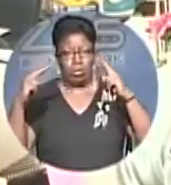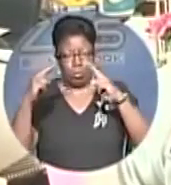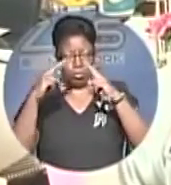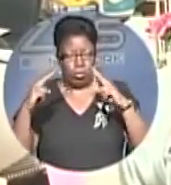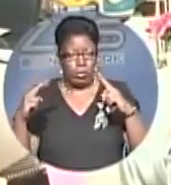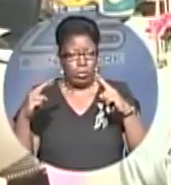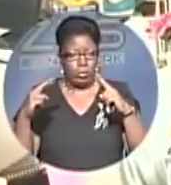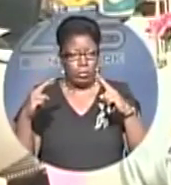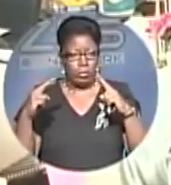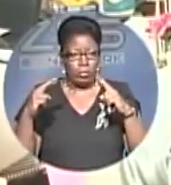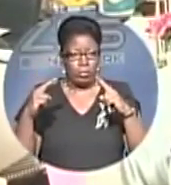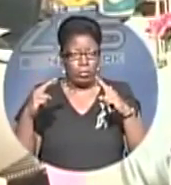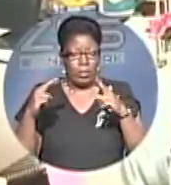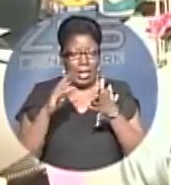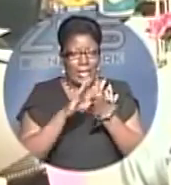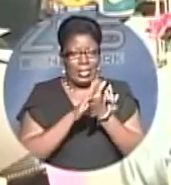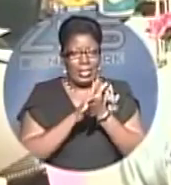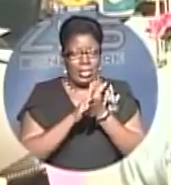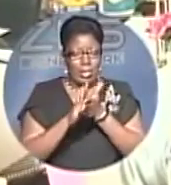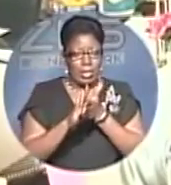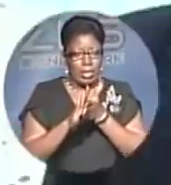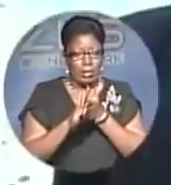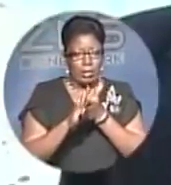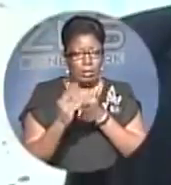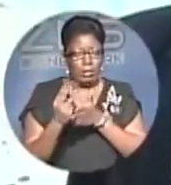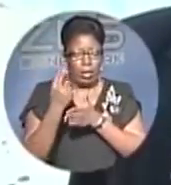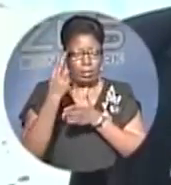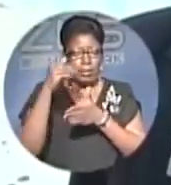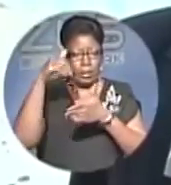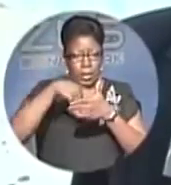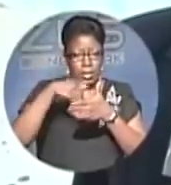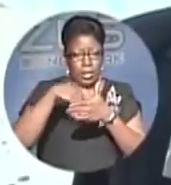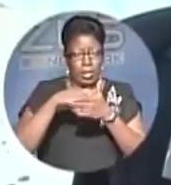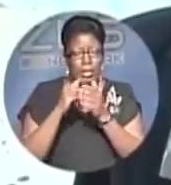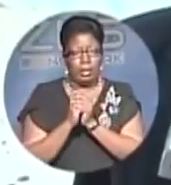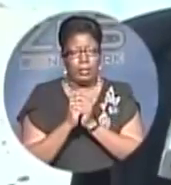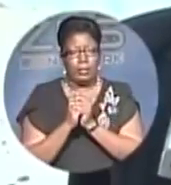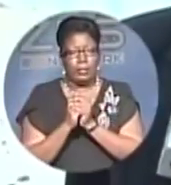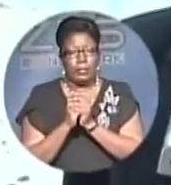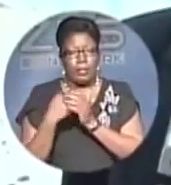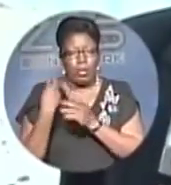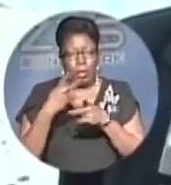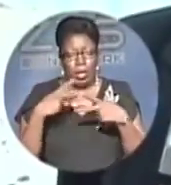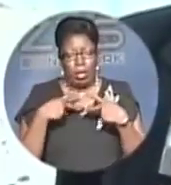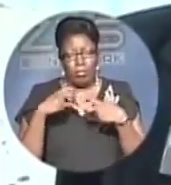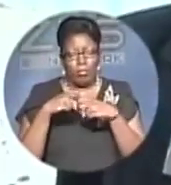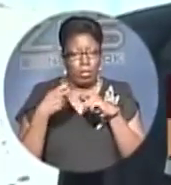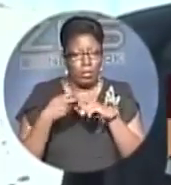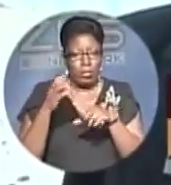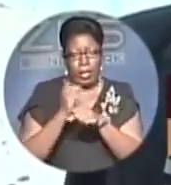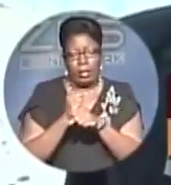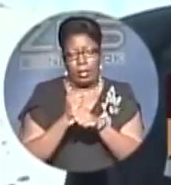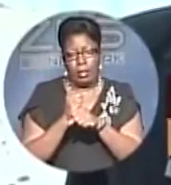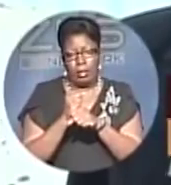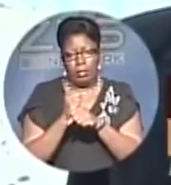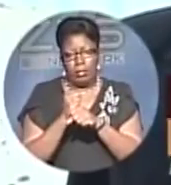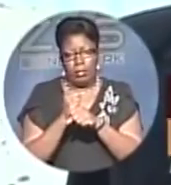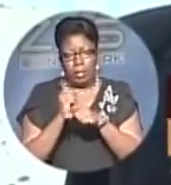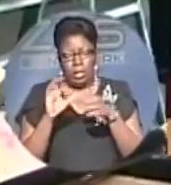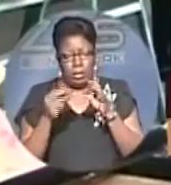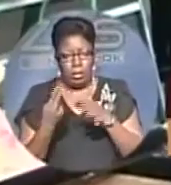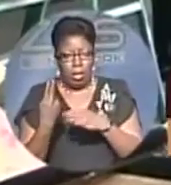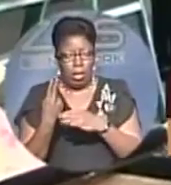to reseal the entire inside. We've had some issues trying to get the repairs completed. I've been concerned about